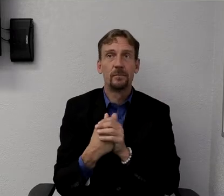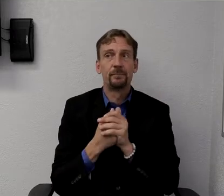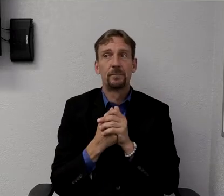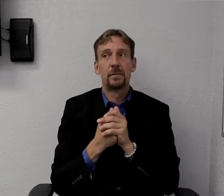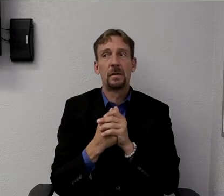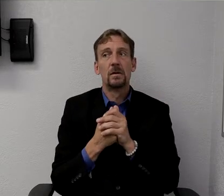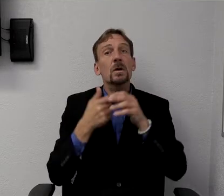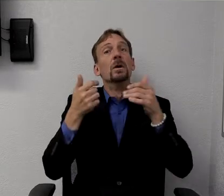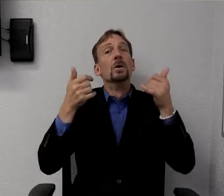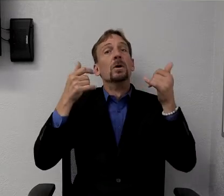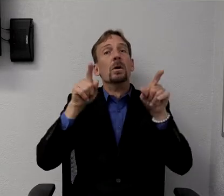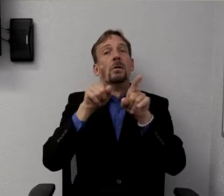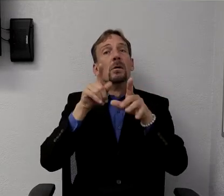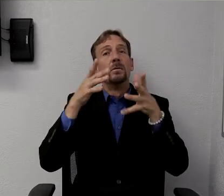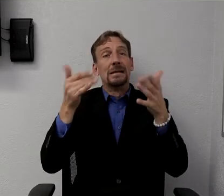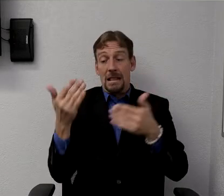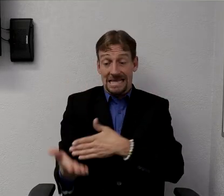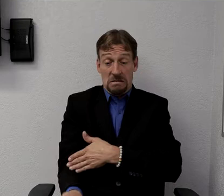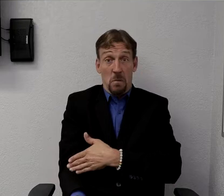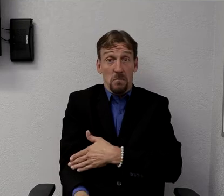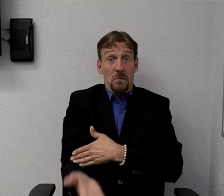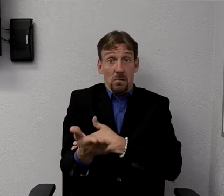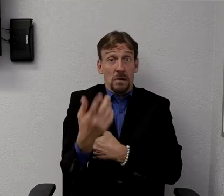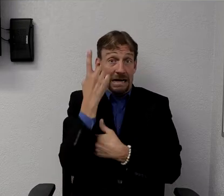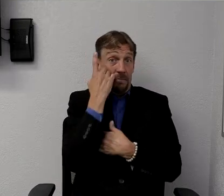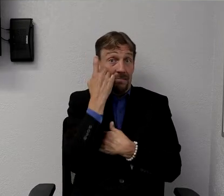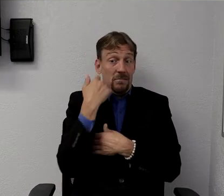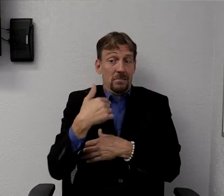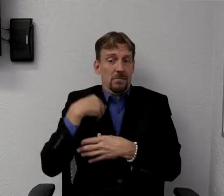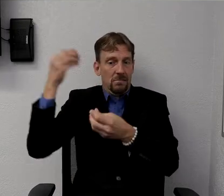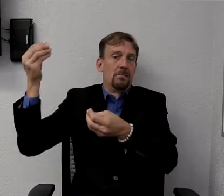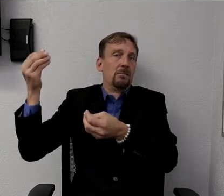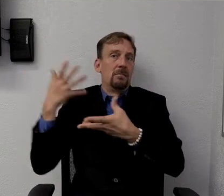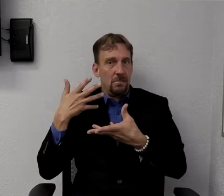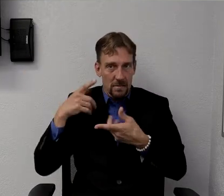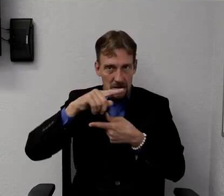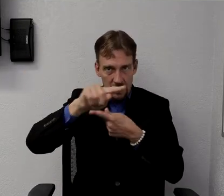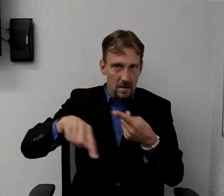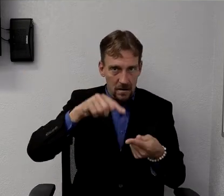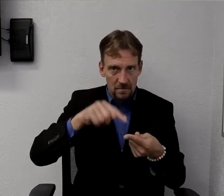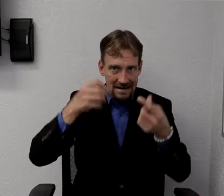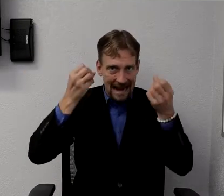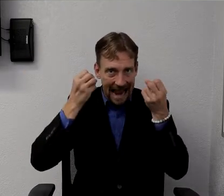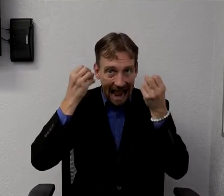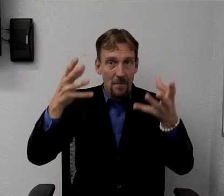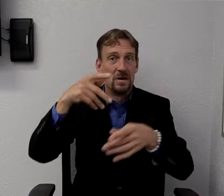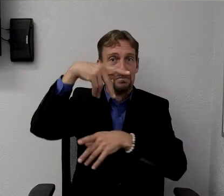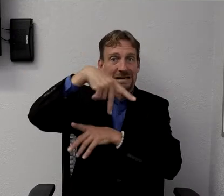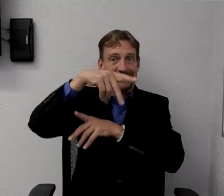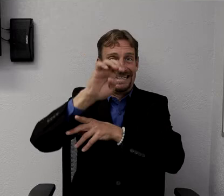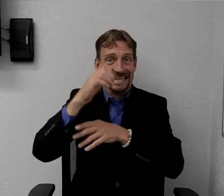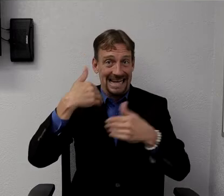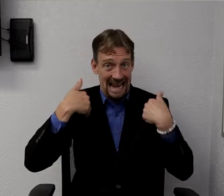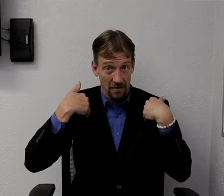got an update on the current inventory of PPE we have. So today, right now, we have